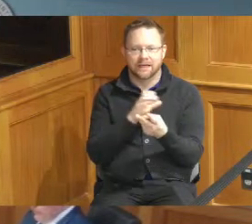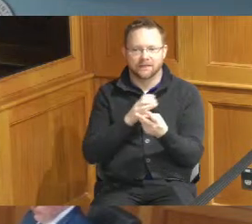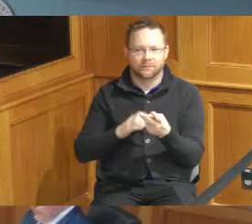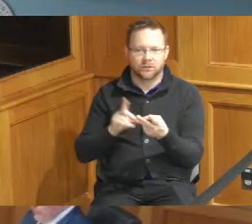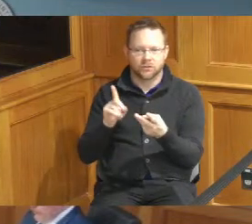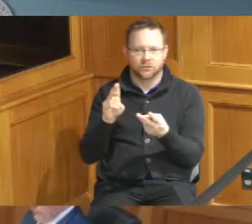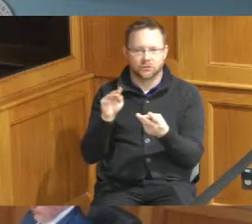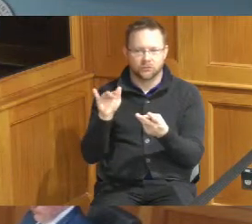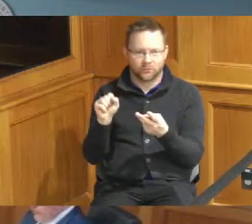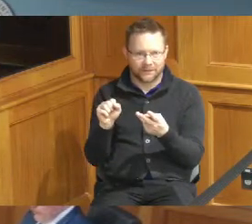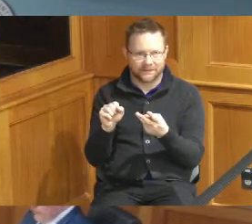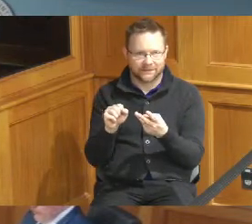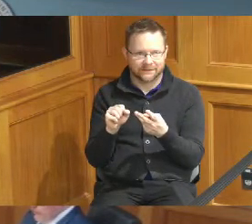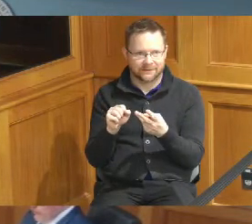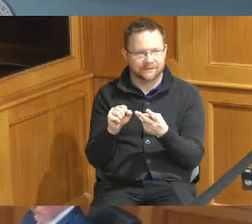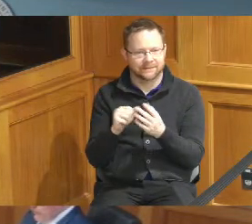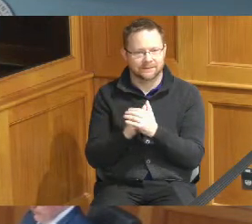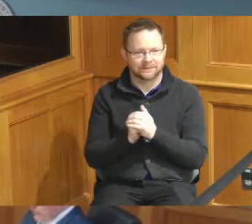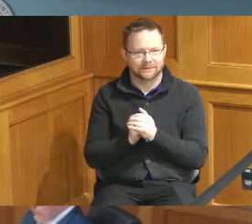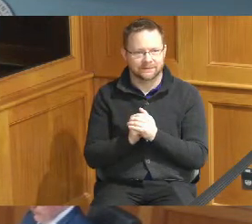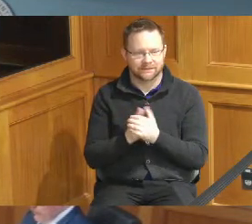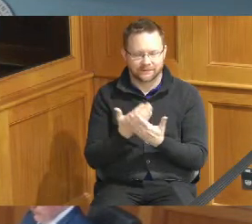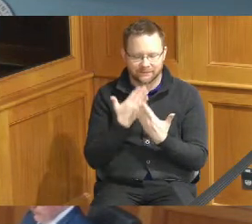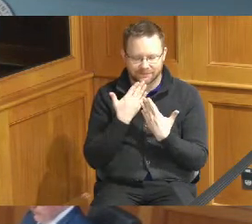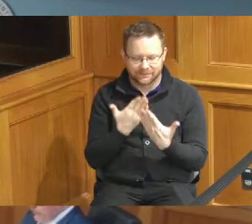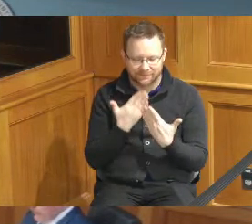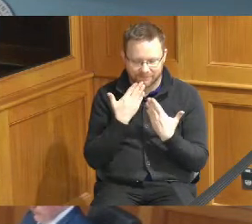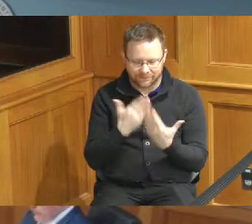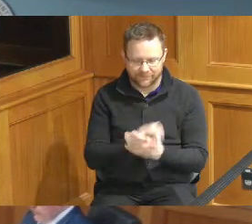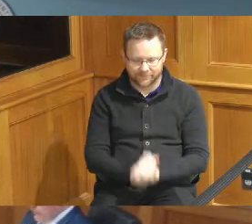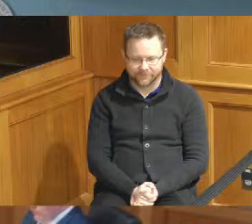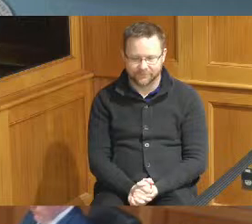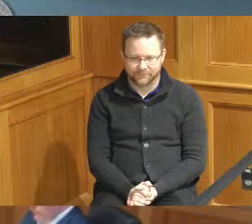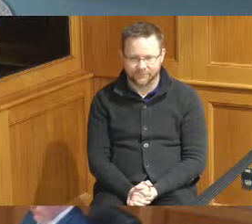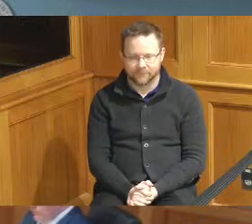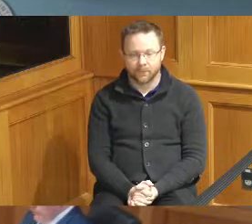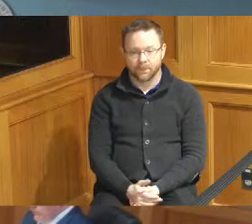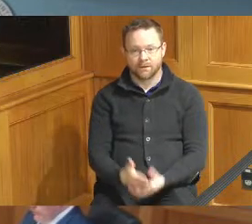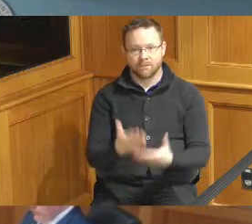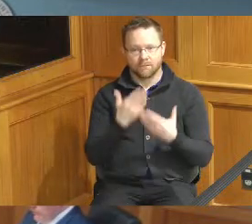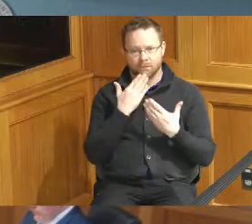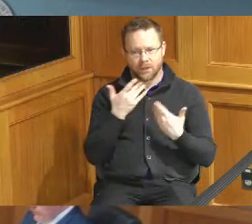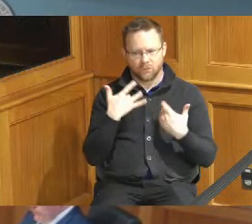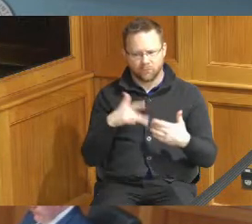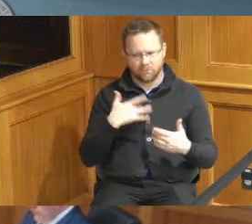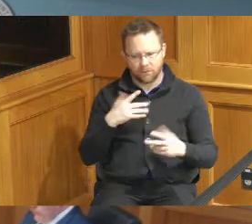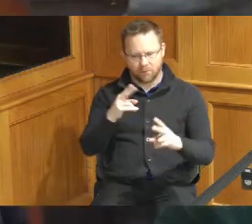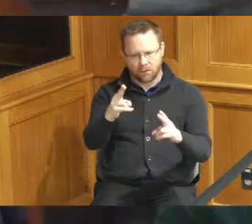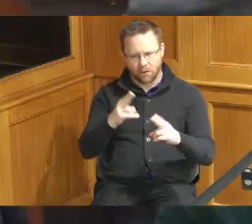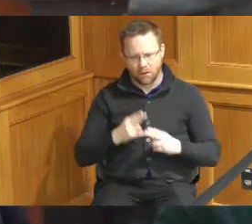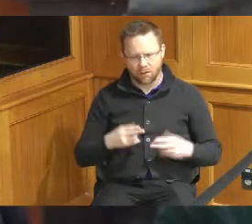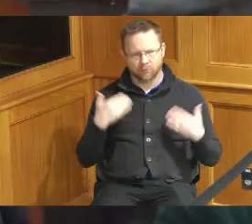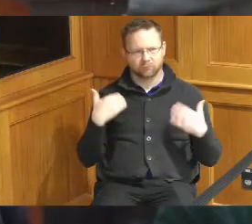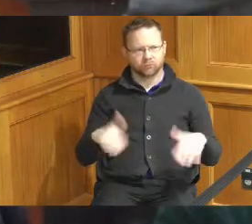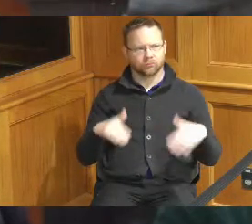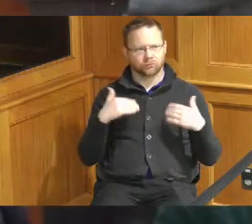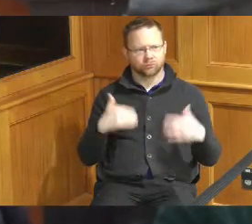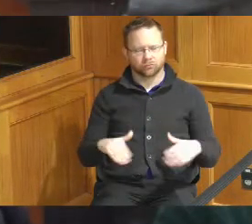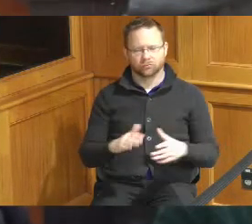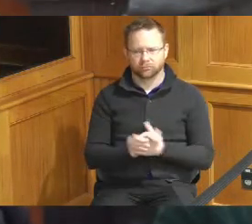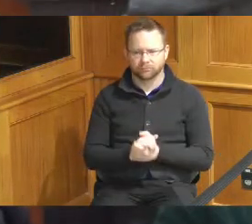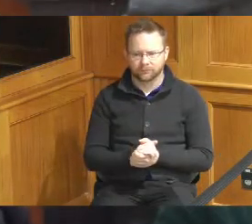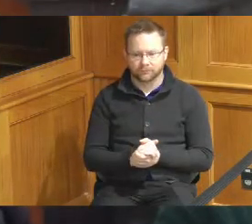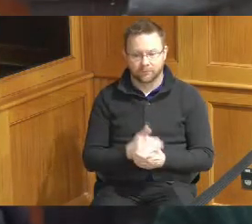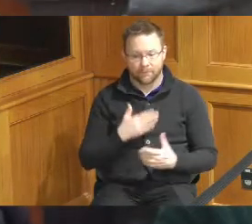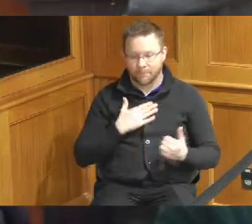Commissioner Stephanie Summerall Dumas. Thank you for this honor. It has really been